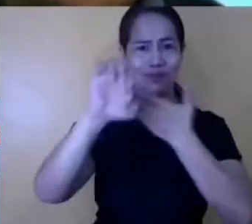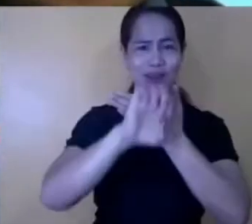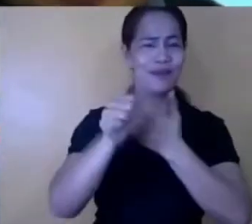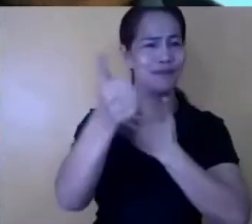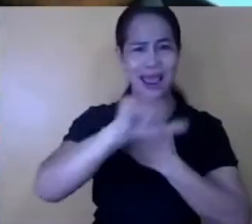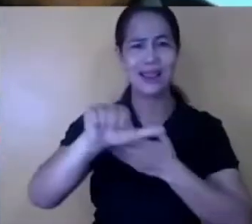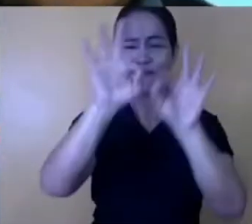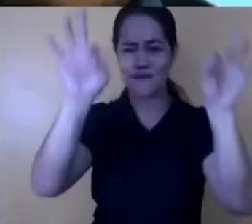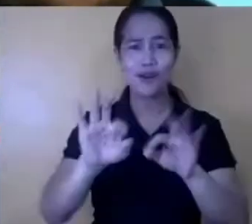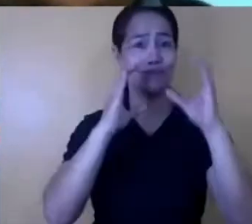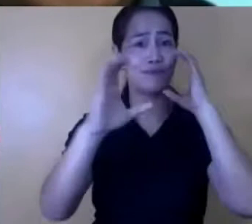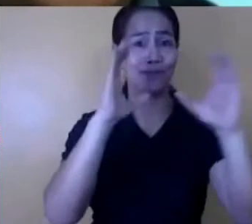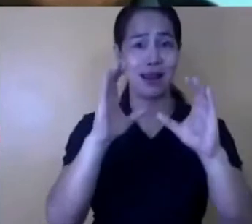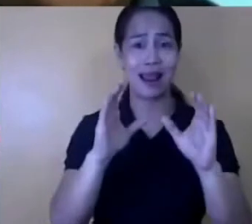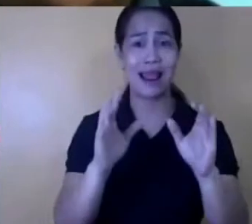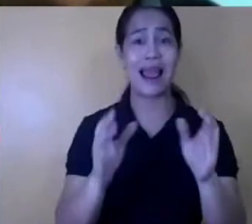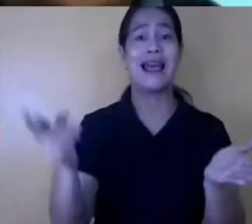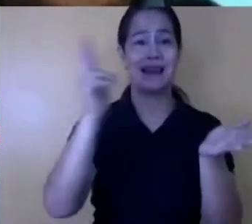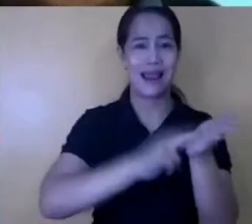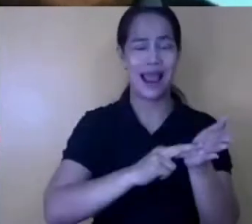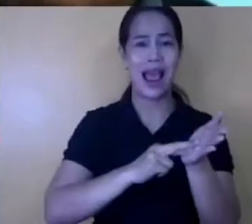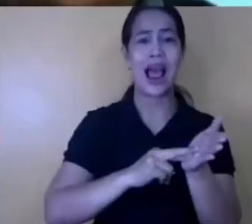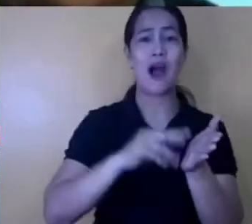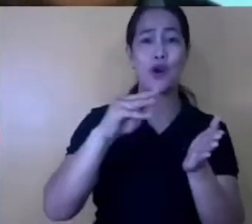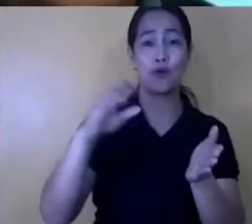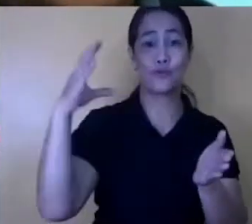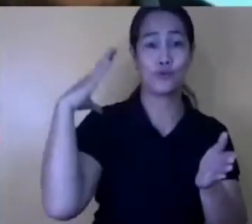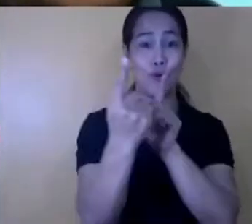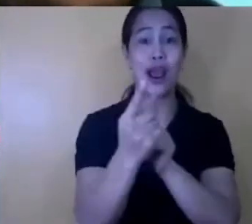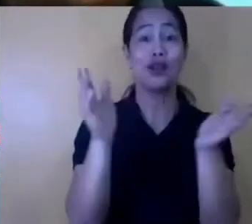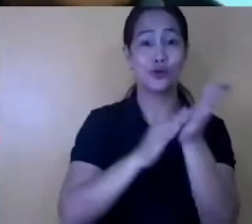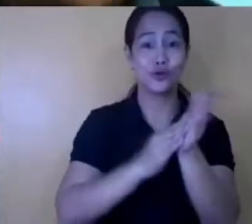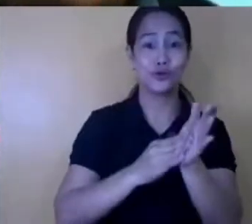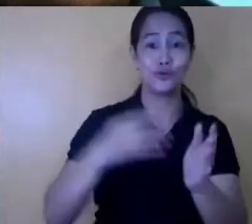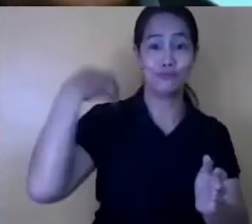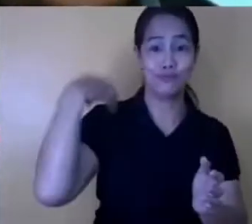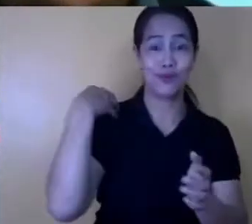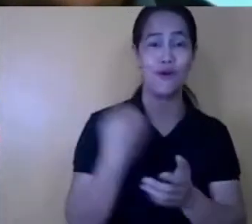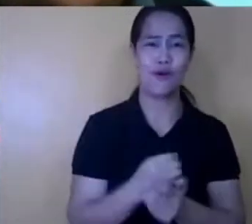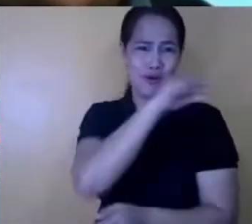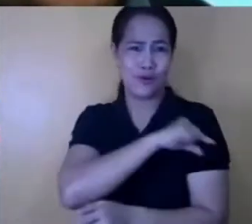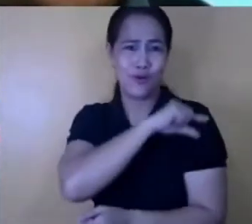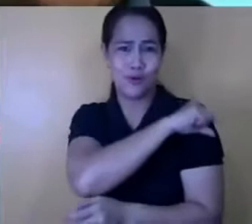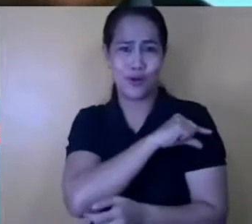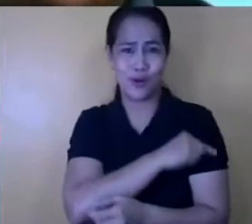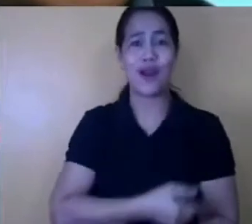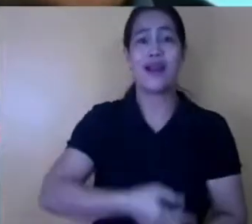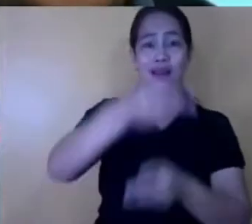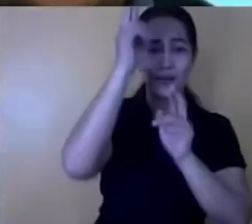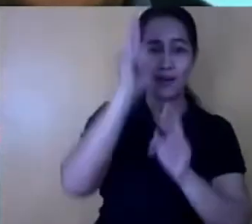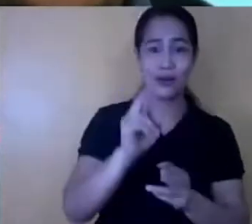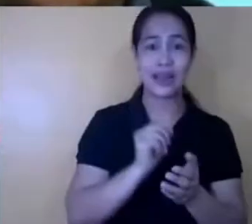a remark from your mentor or master teacher or your school head about your quality, a recognition from the school or school community about